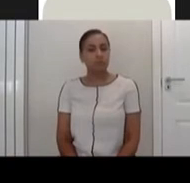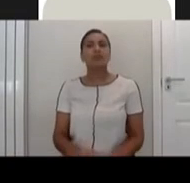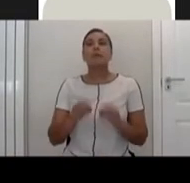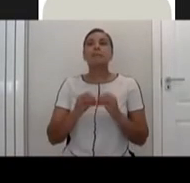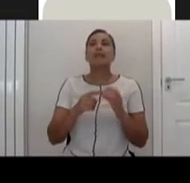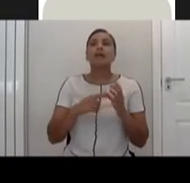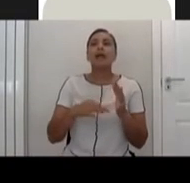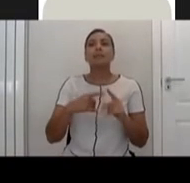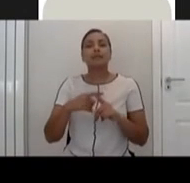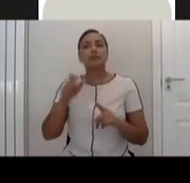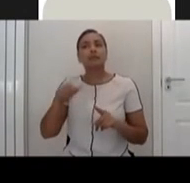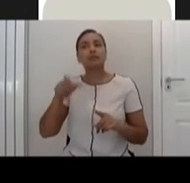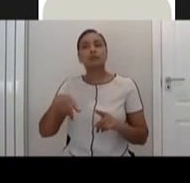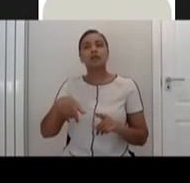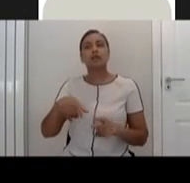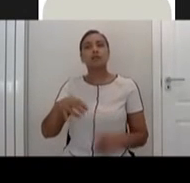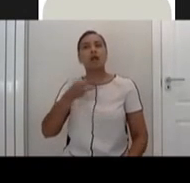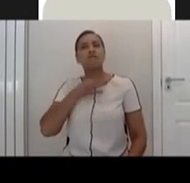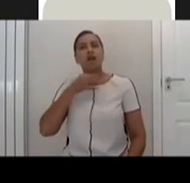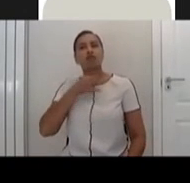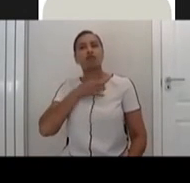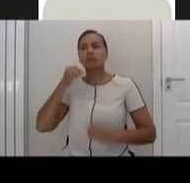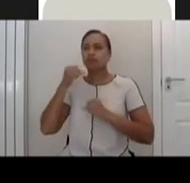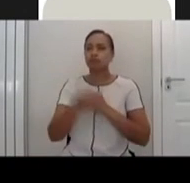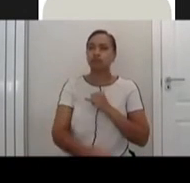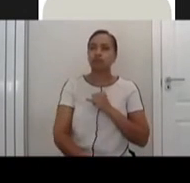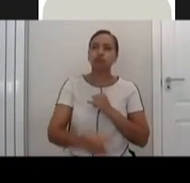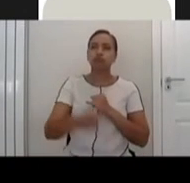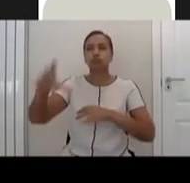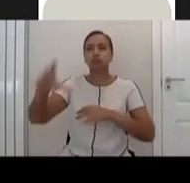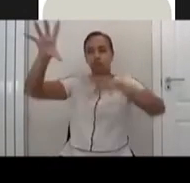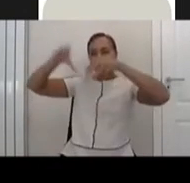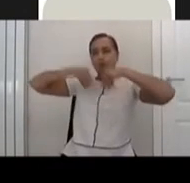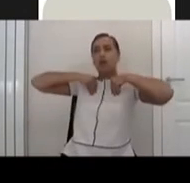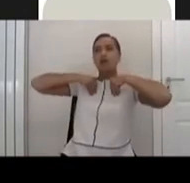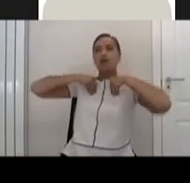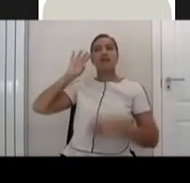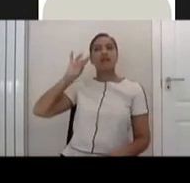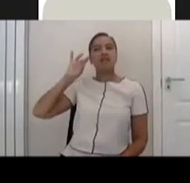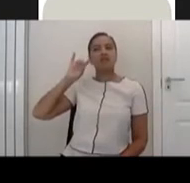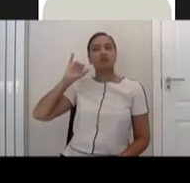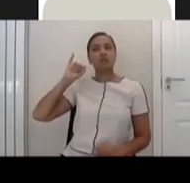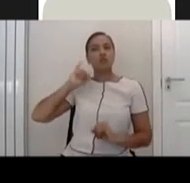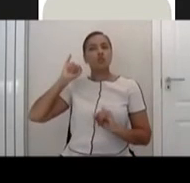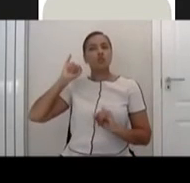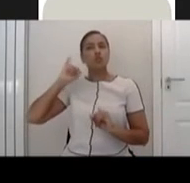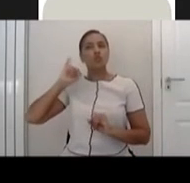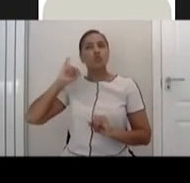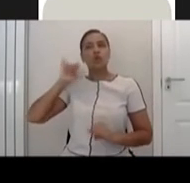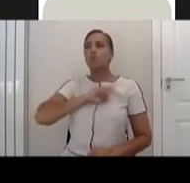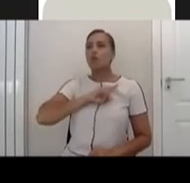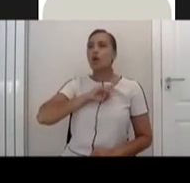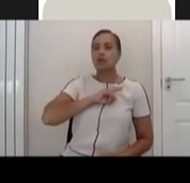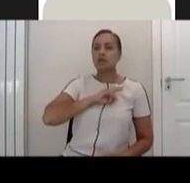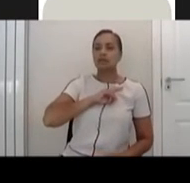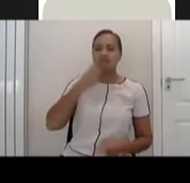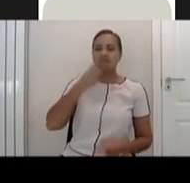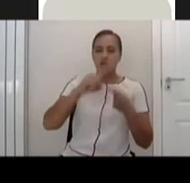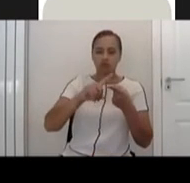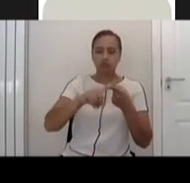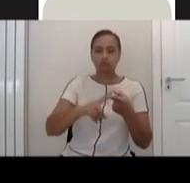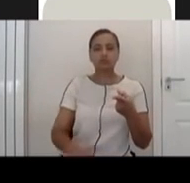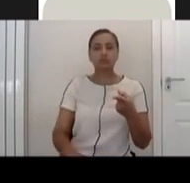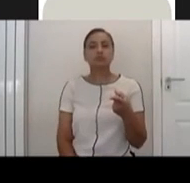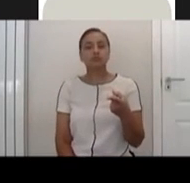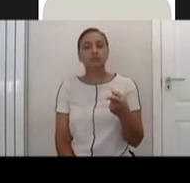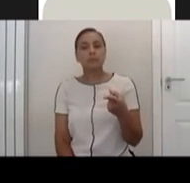BAME people are more vulnerable to both acquiring the infection and more severe forms of it is twofold. And the first is that,